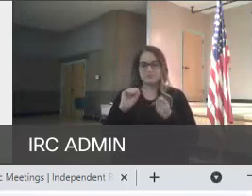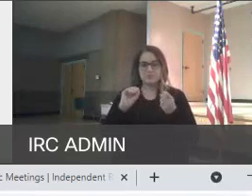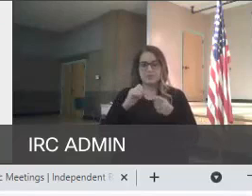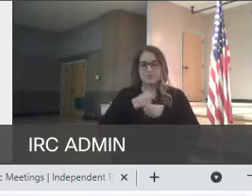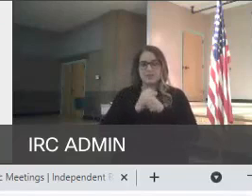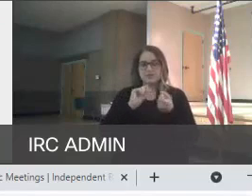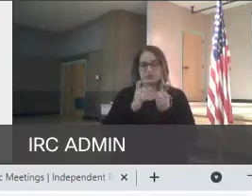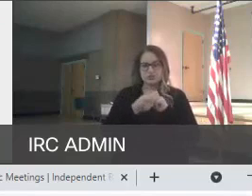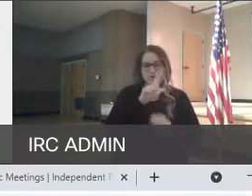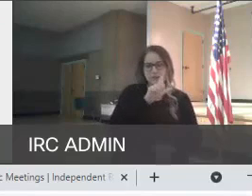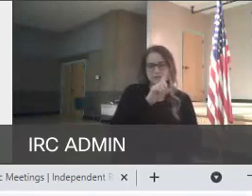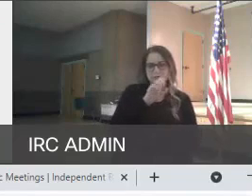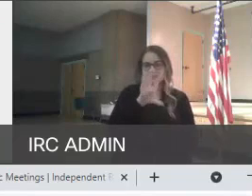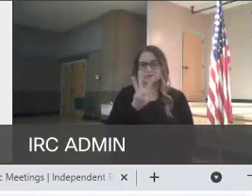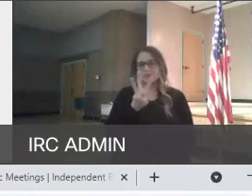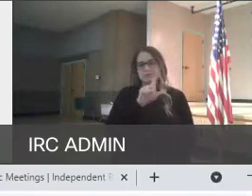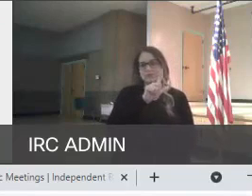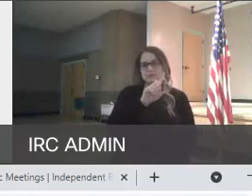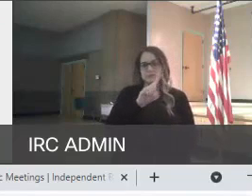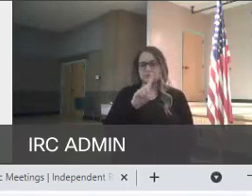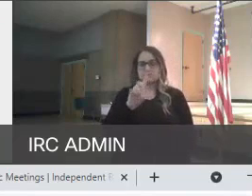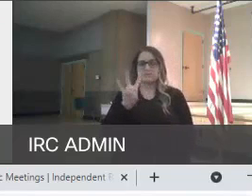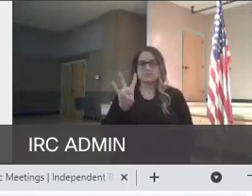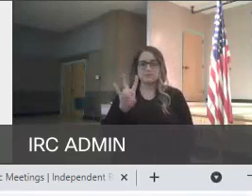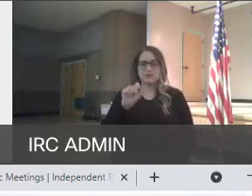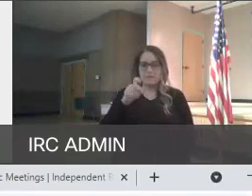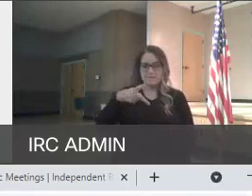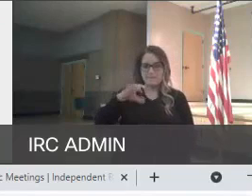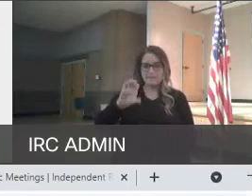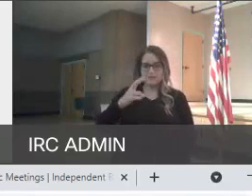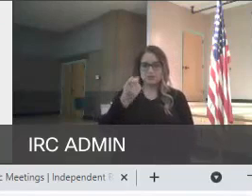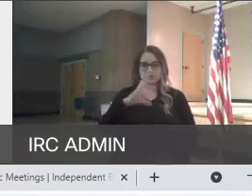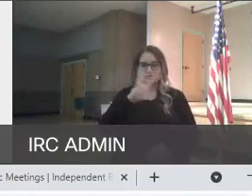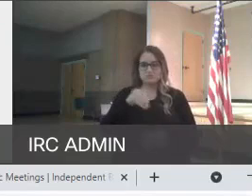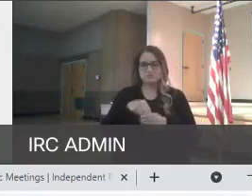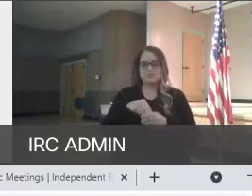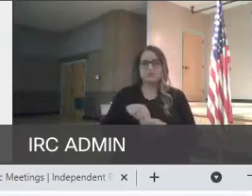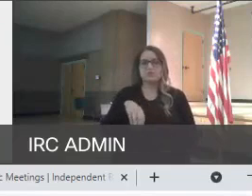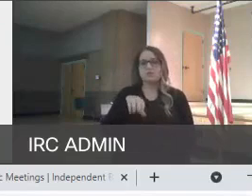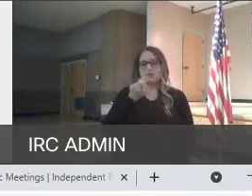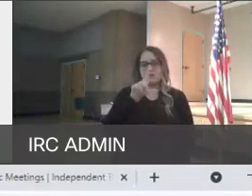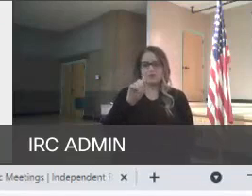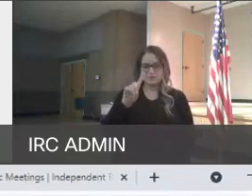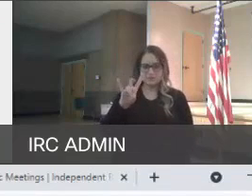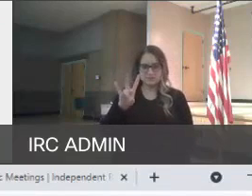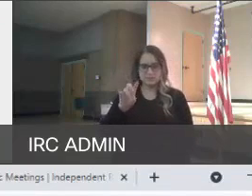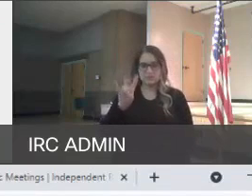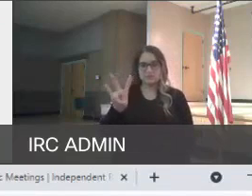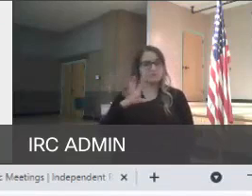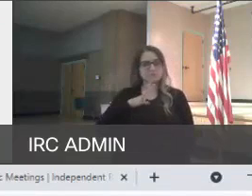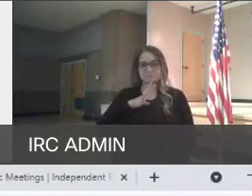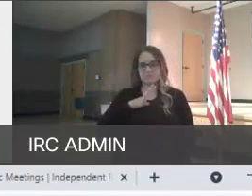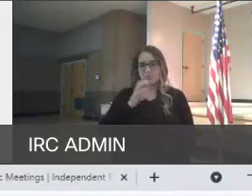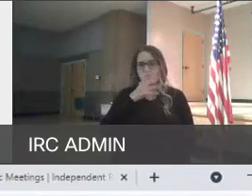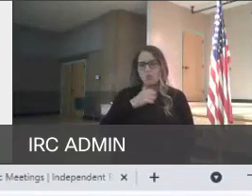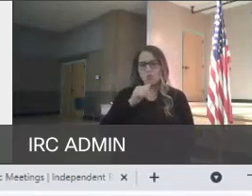LD6 and LD7. Apache County remains an LD7, which is okay. The old